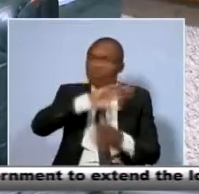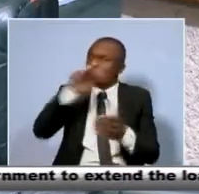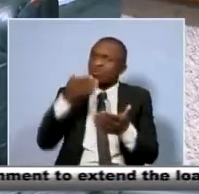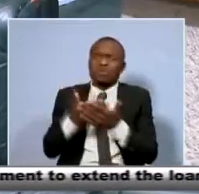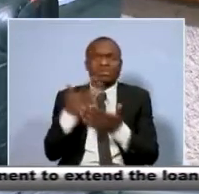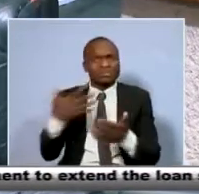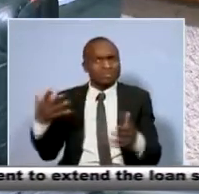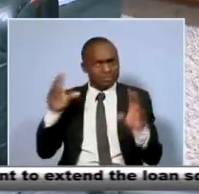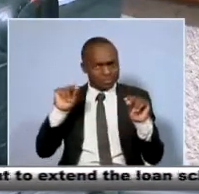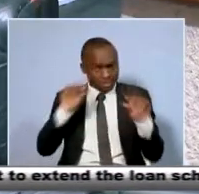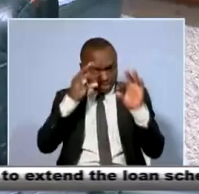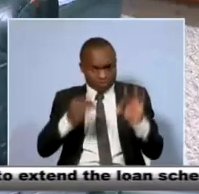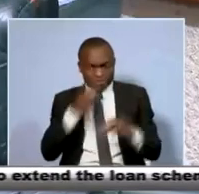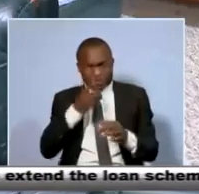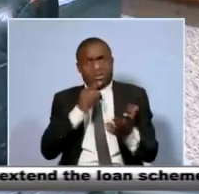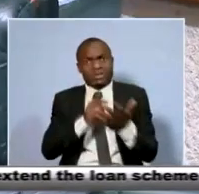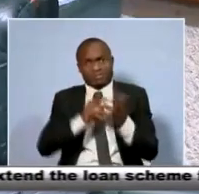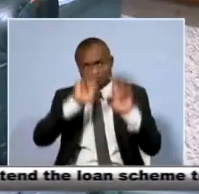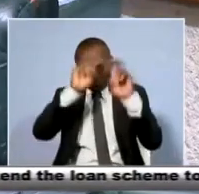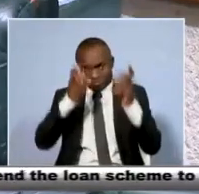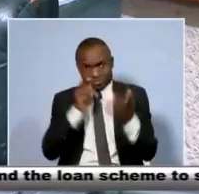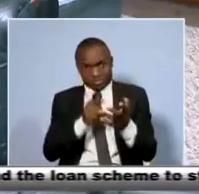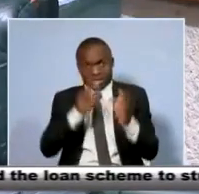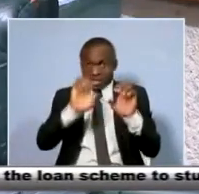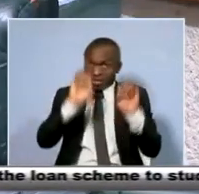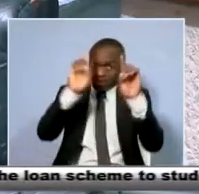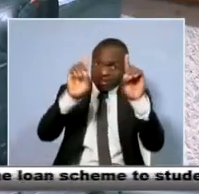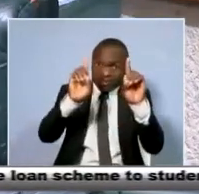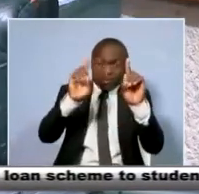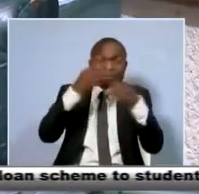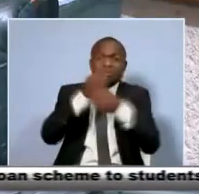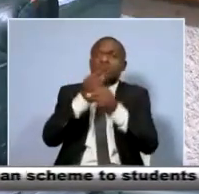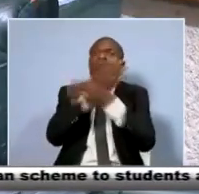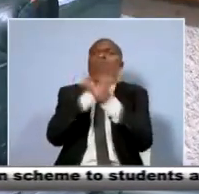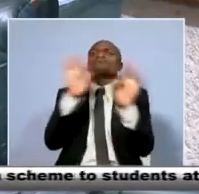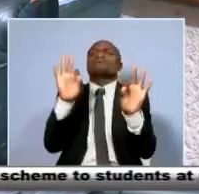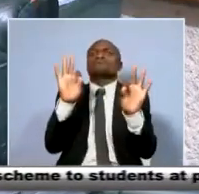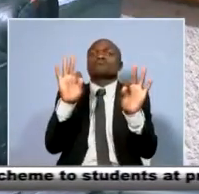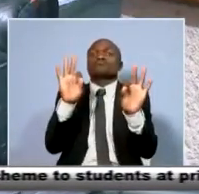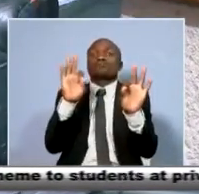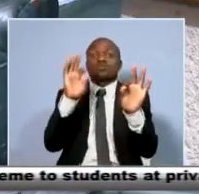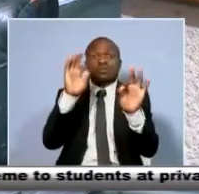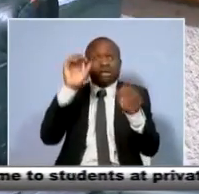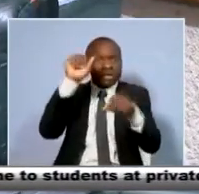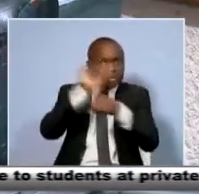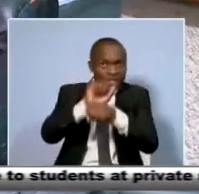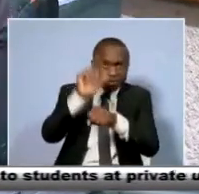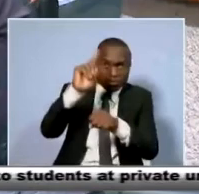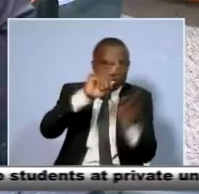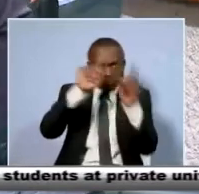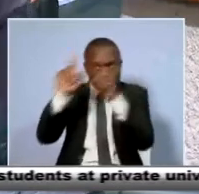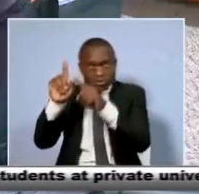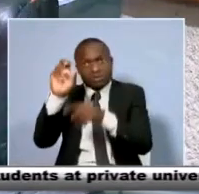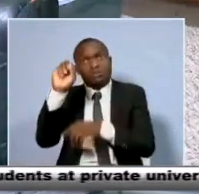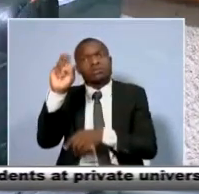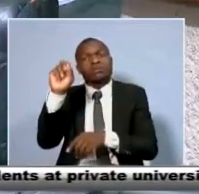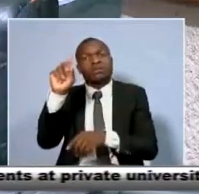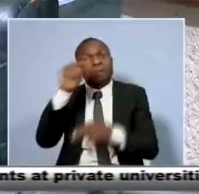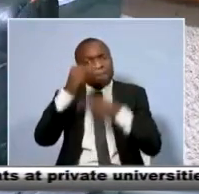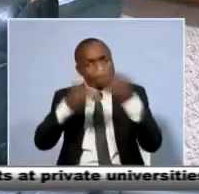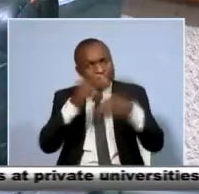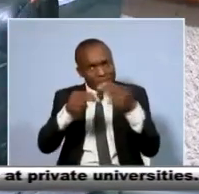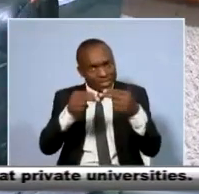Because when we look at this motion, education has been made free from grade 1 to 12. So that means